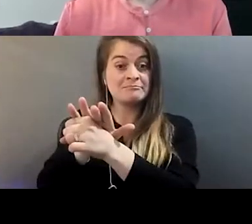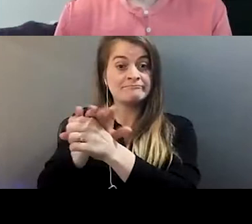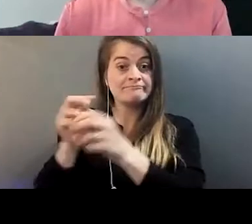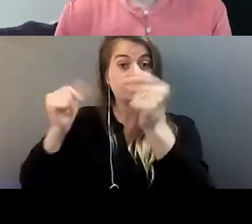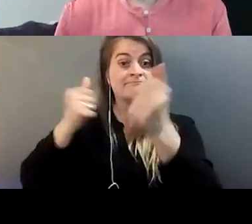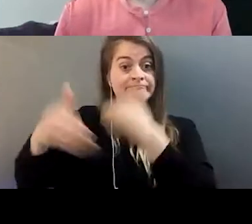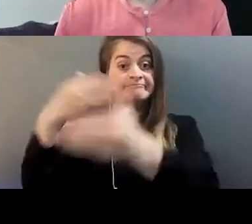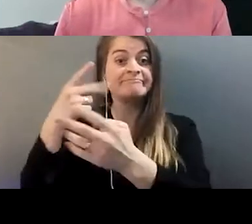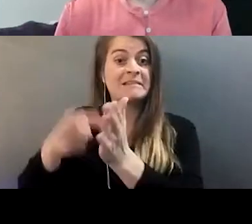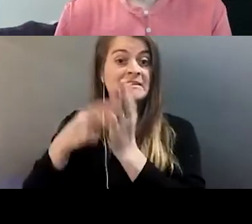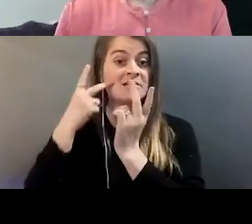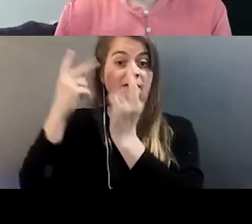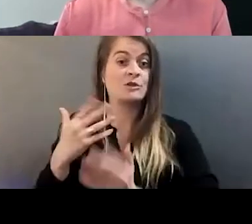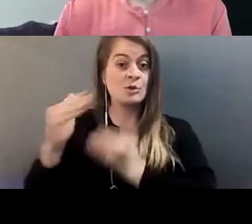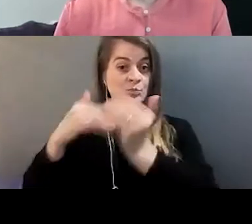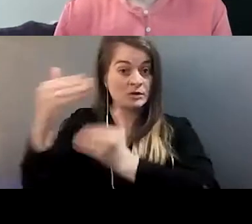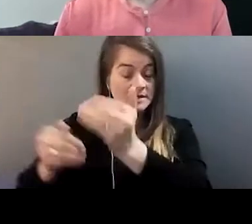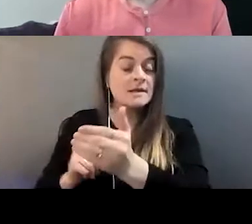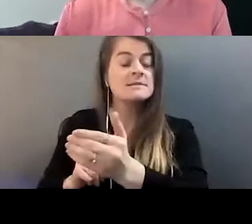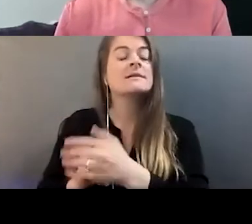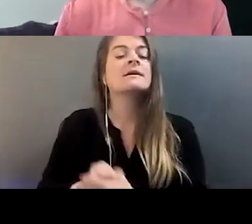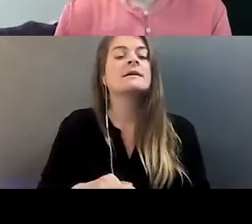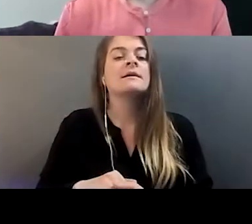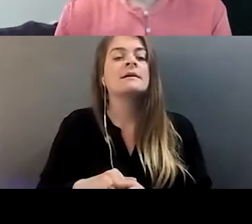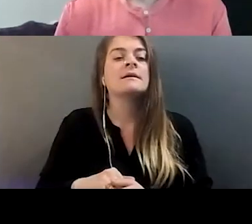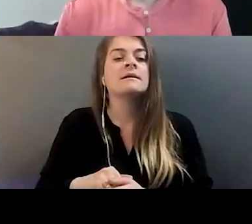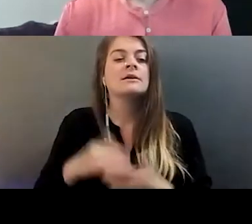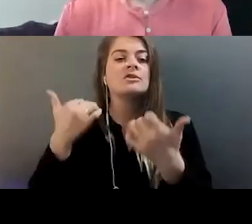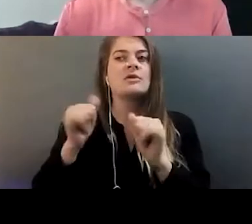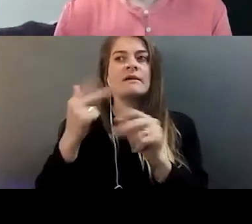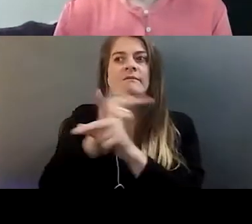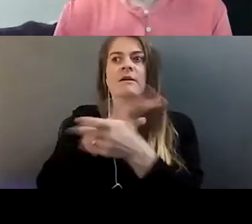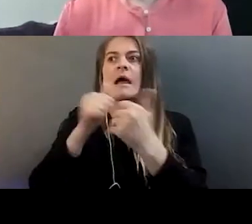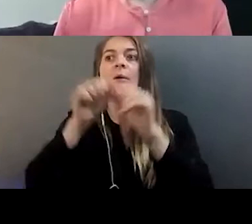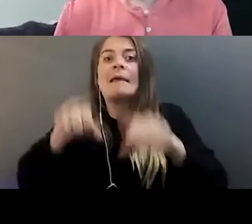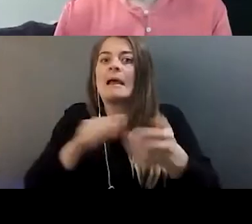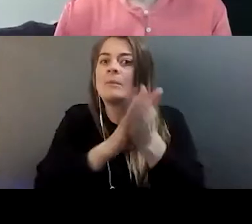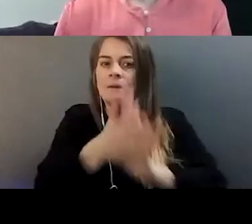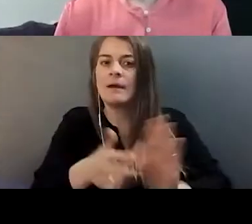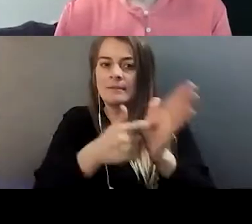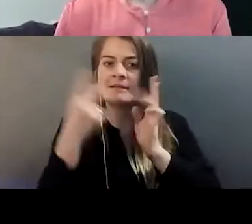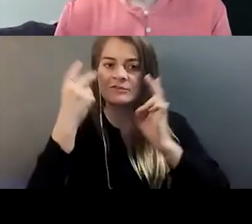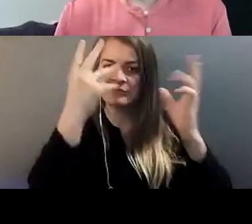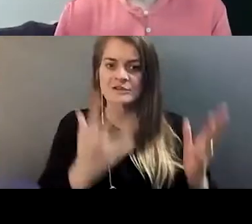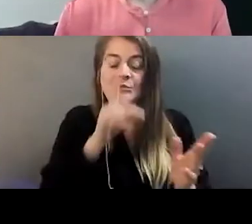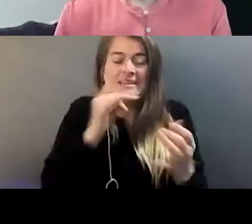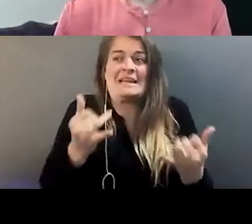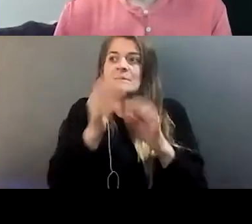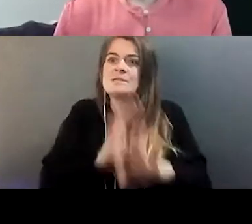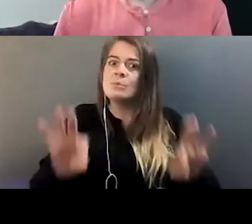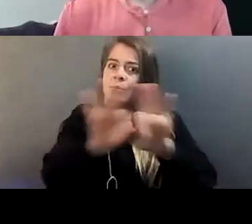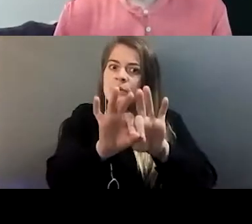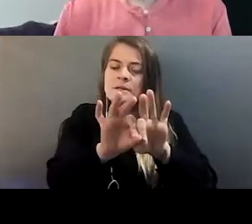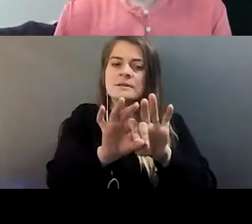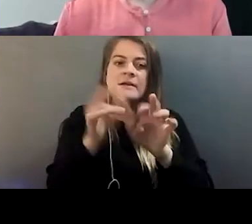the essential visitor issues to try and resolve quickly. And it becomes quite important right now because essential visitors